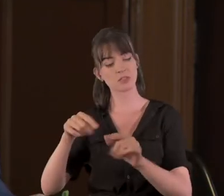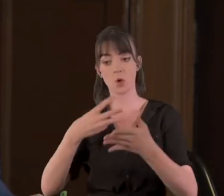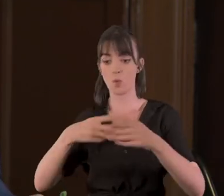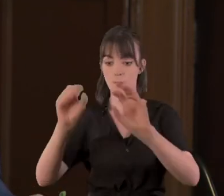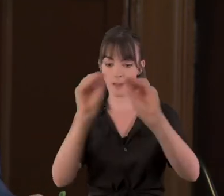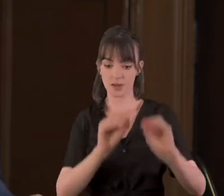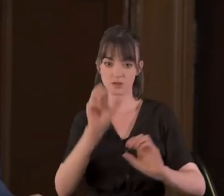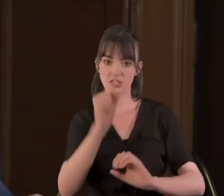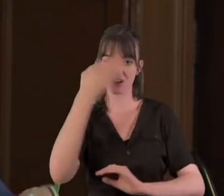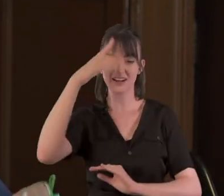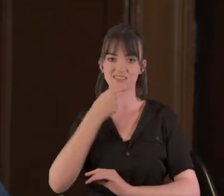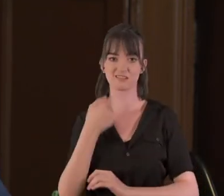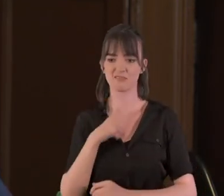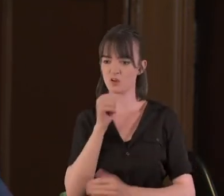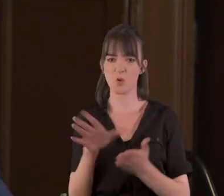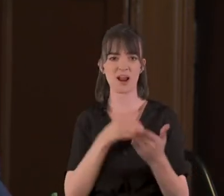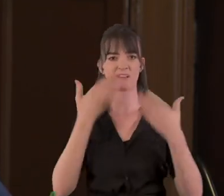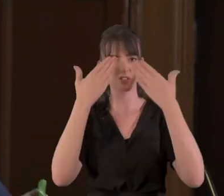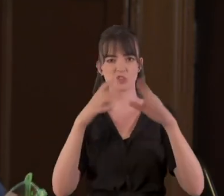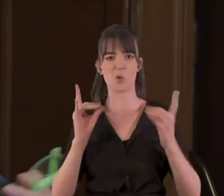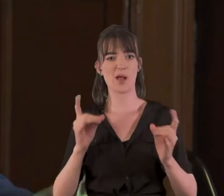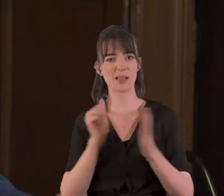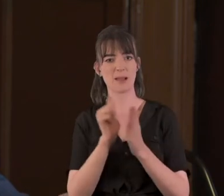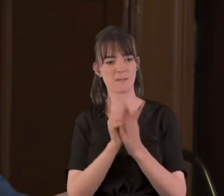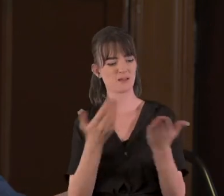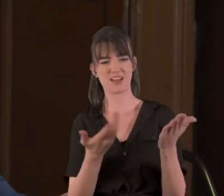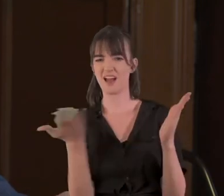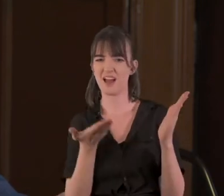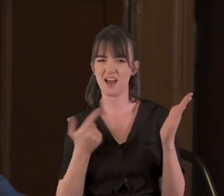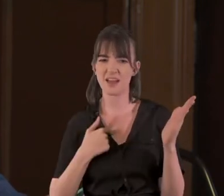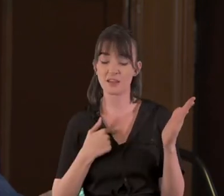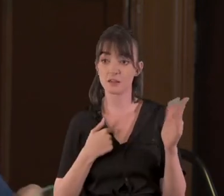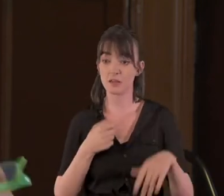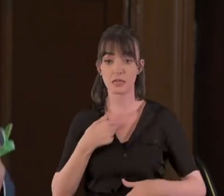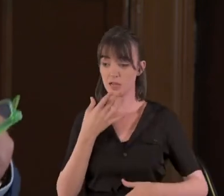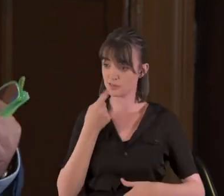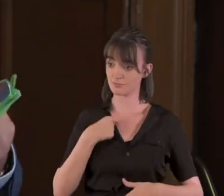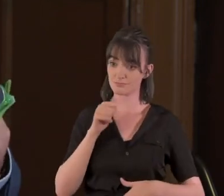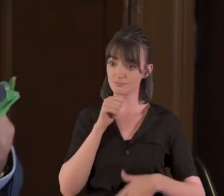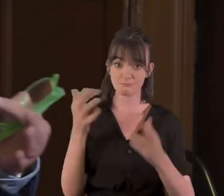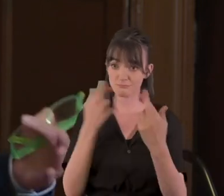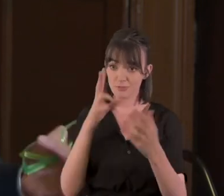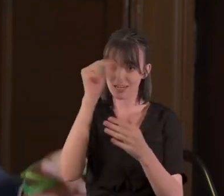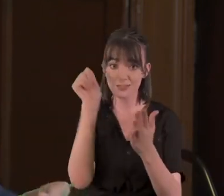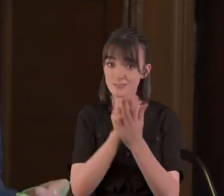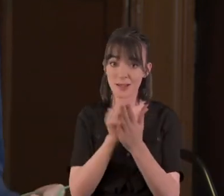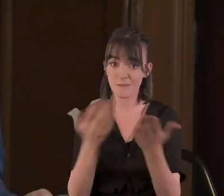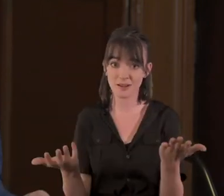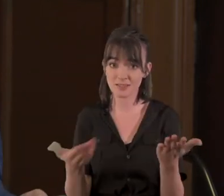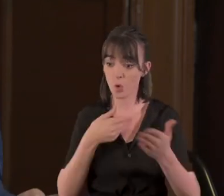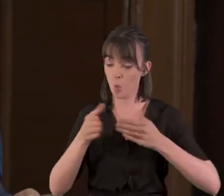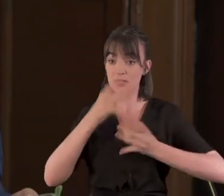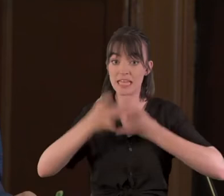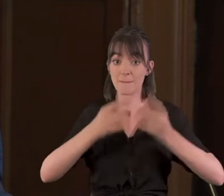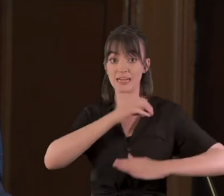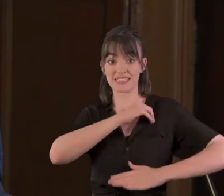we don't have to show our health papers. How can this be? And I said, have you not been reading what's in the newspapers? So even, you know, what's happening today,